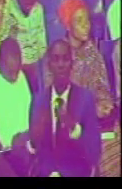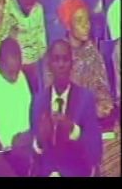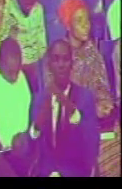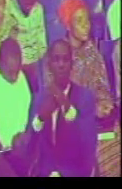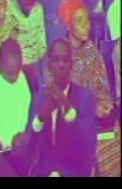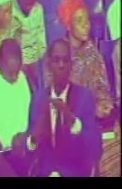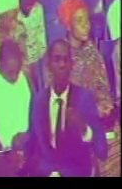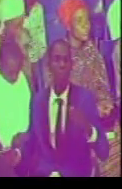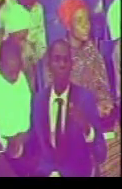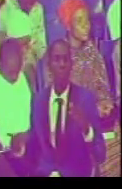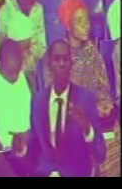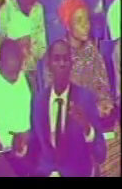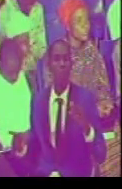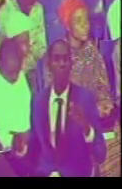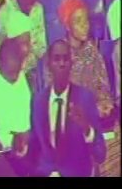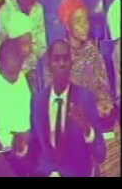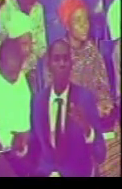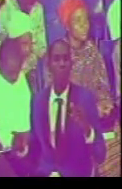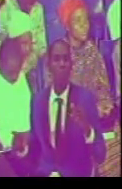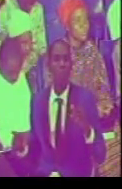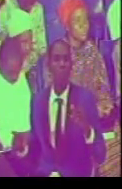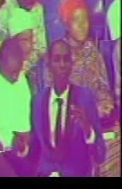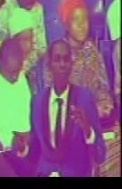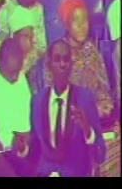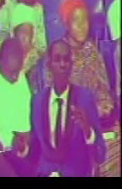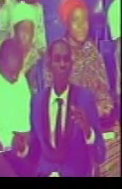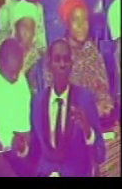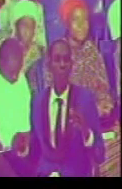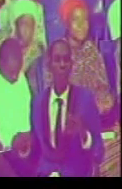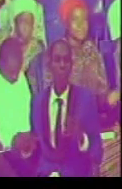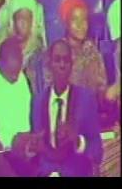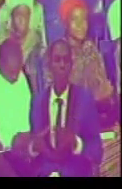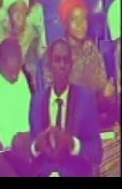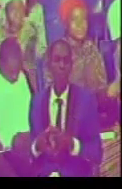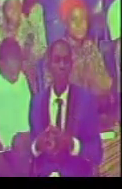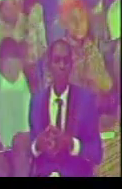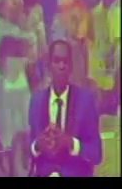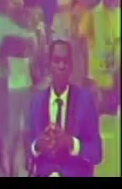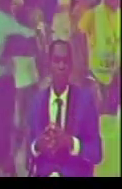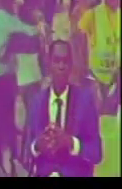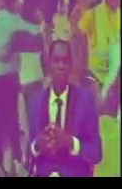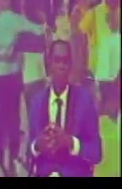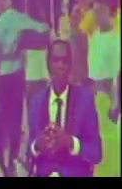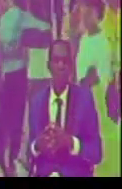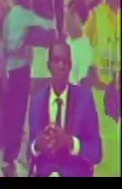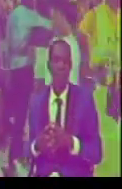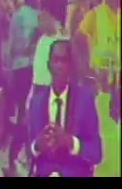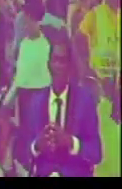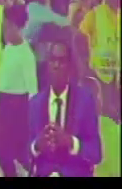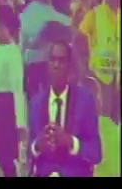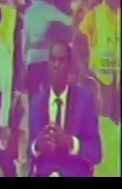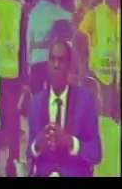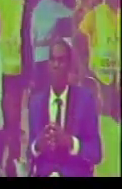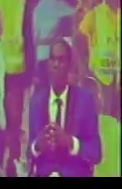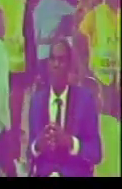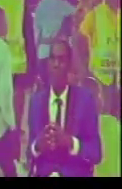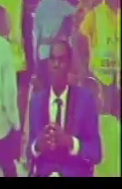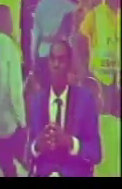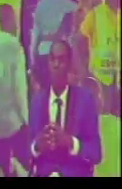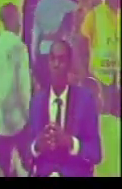now, that condition disappeared. I thought somebody was going to shout hallelujah. And this